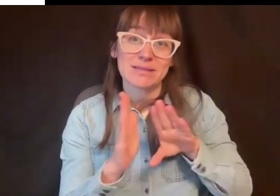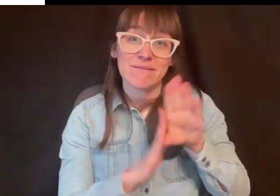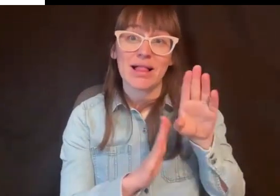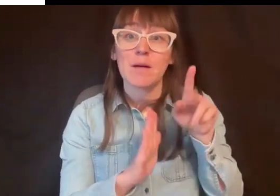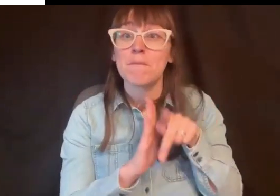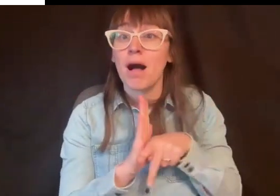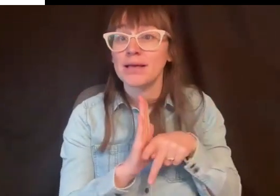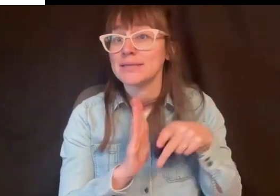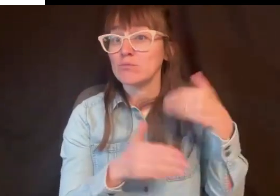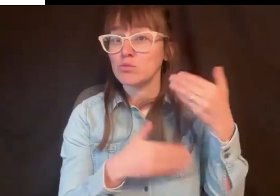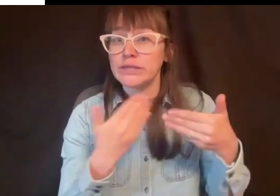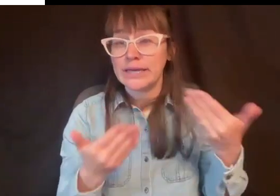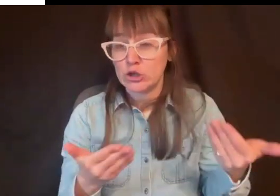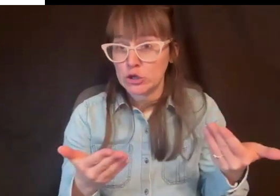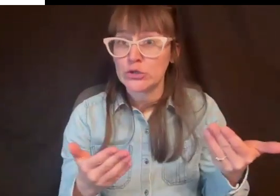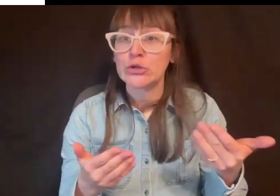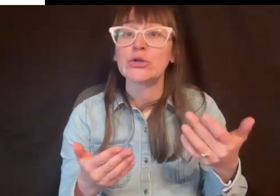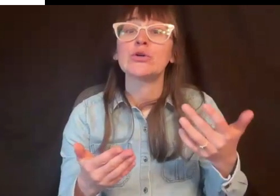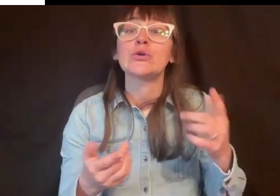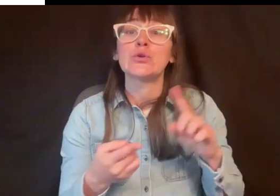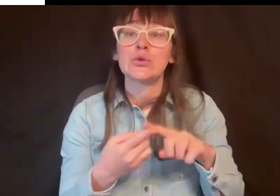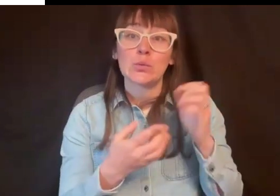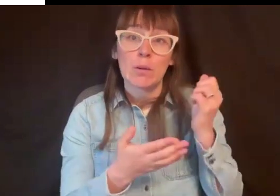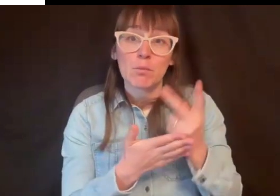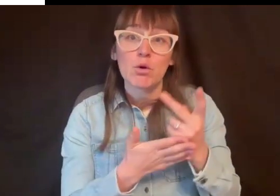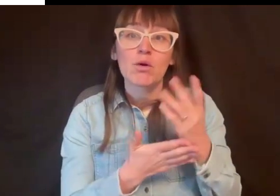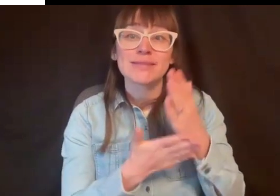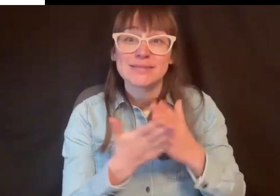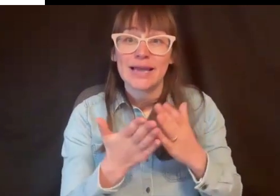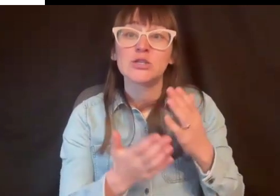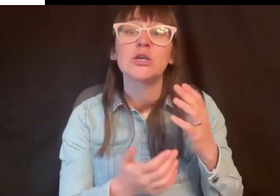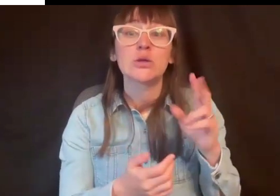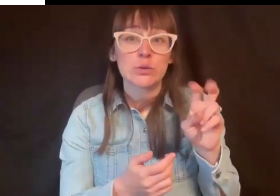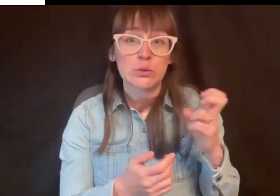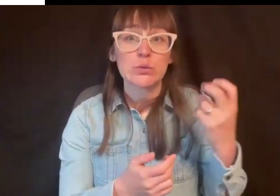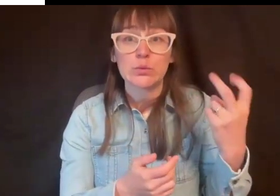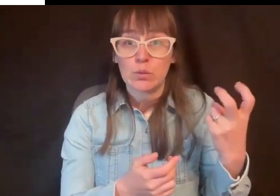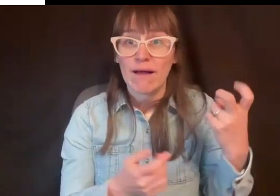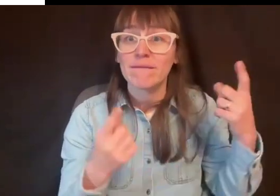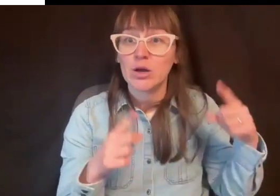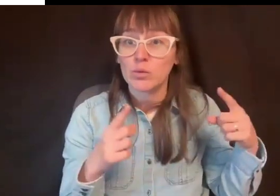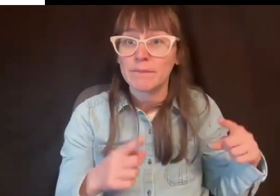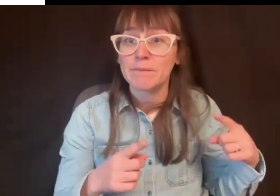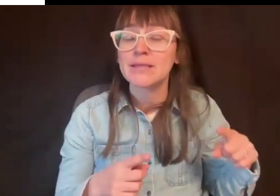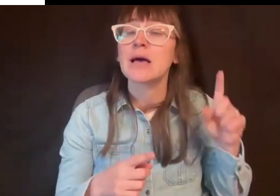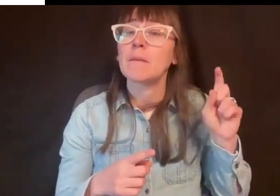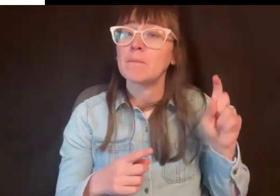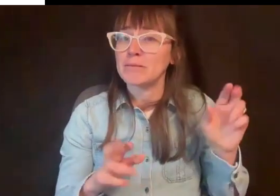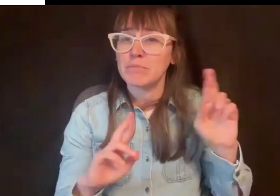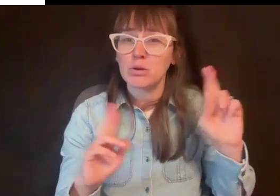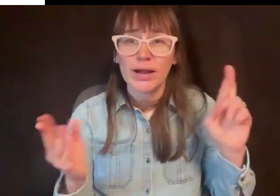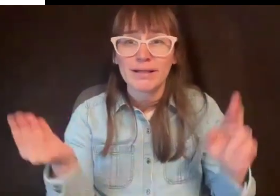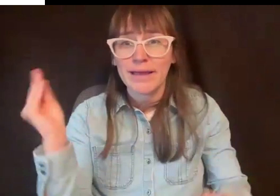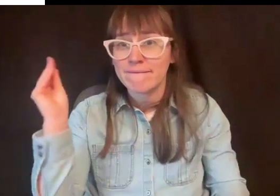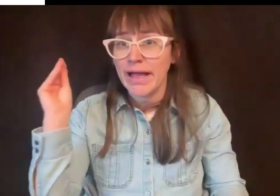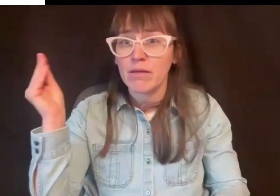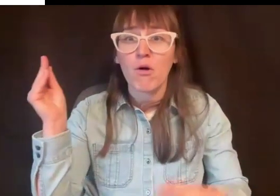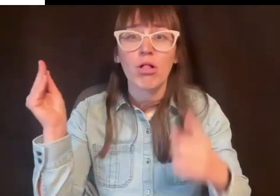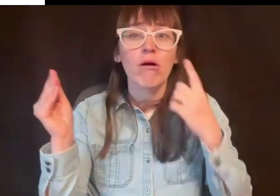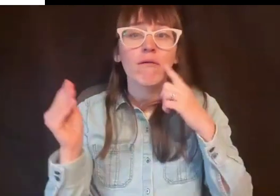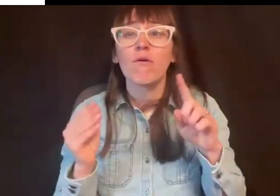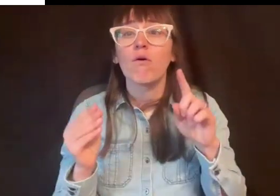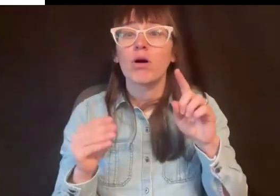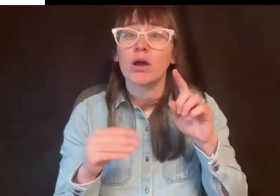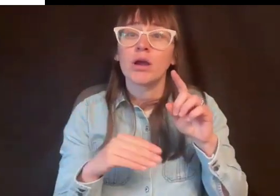or process for approving Section 212 agreements. This process must be readily available for AAAs seeking approval